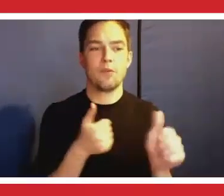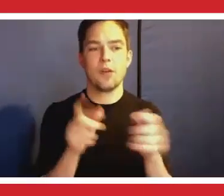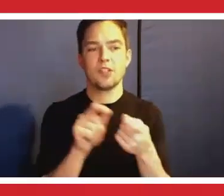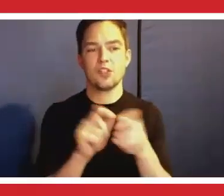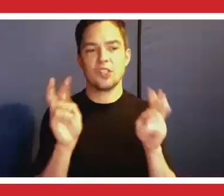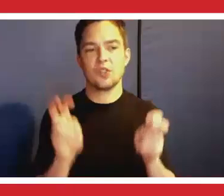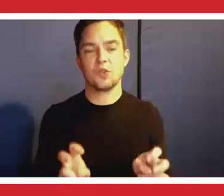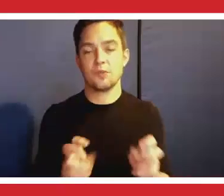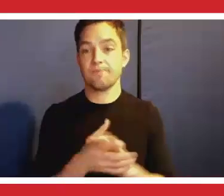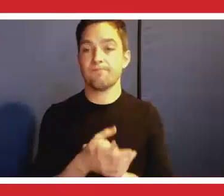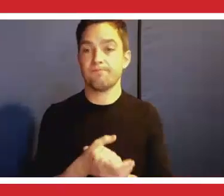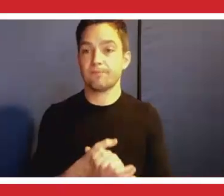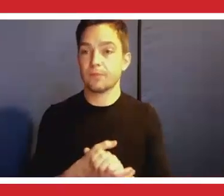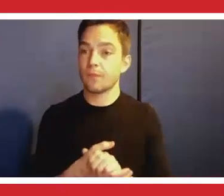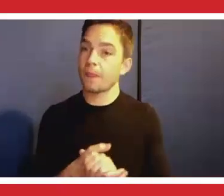Ania.